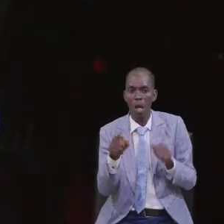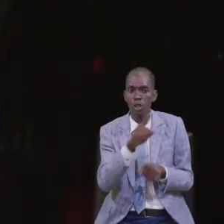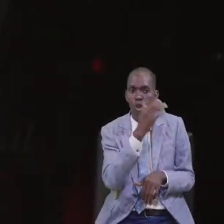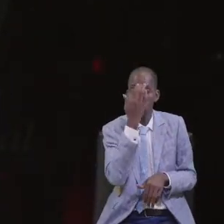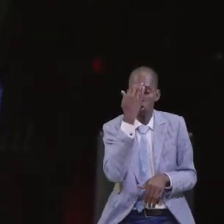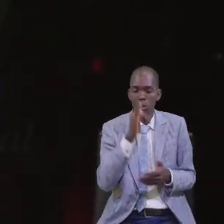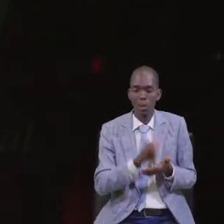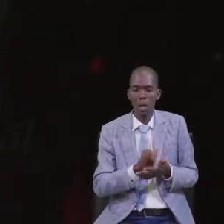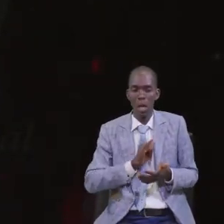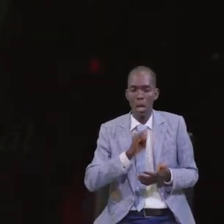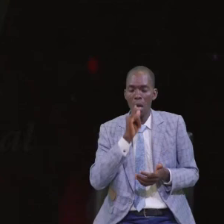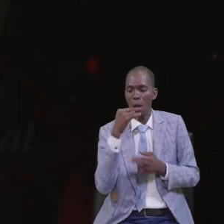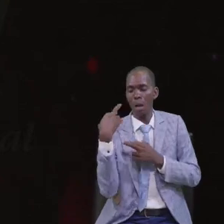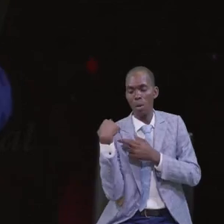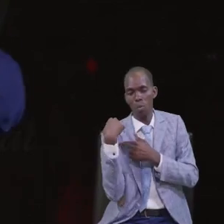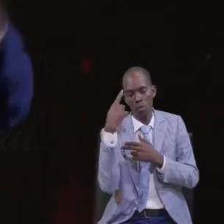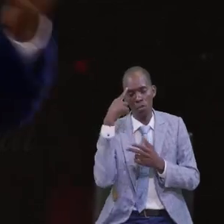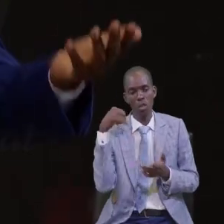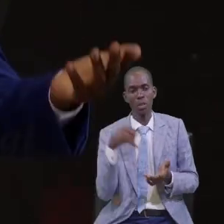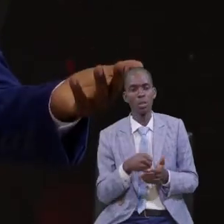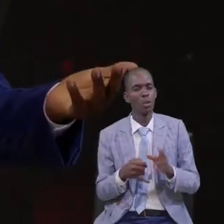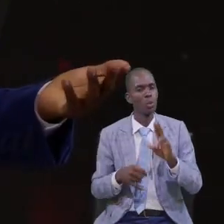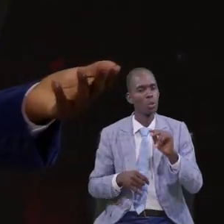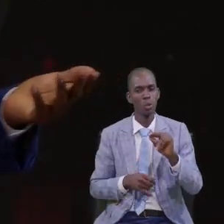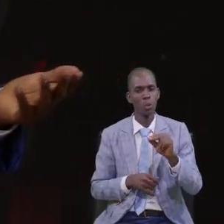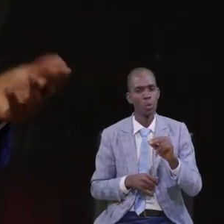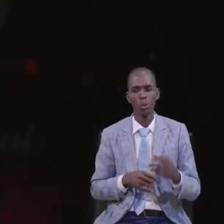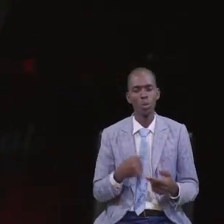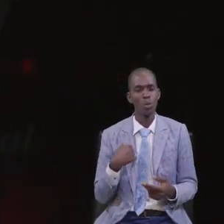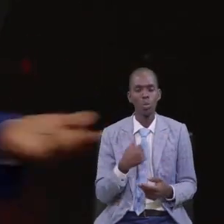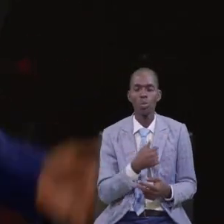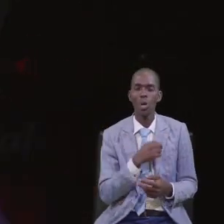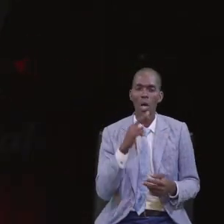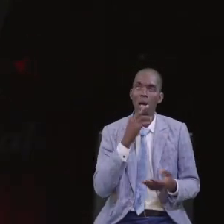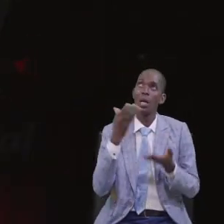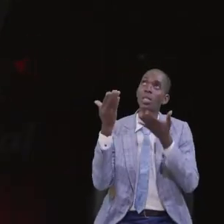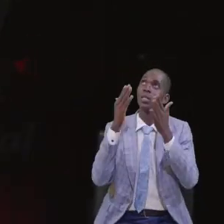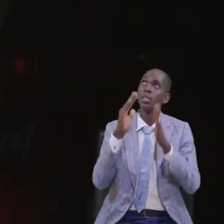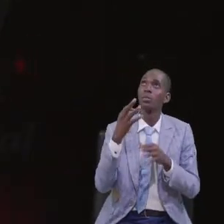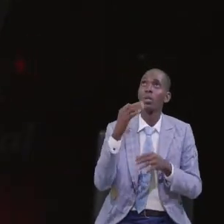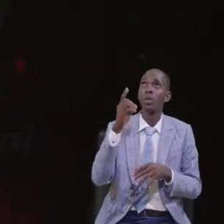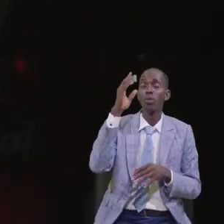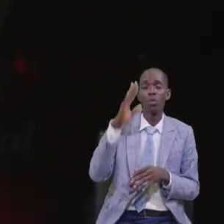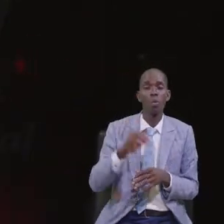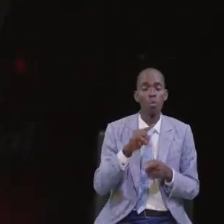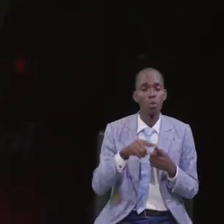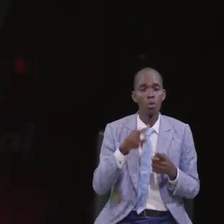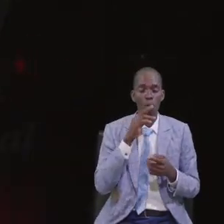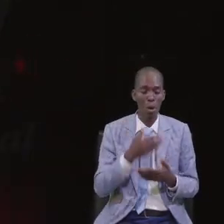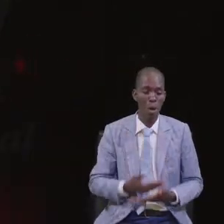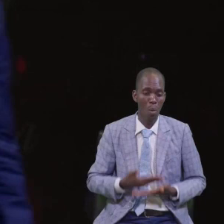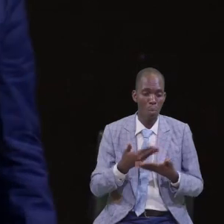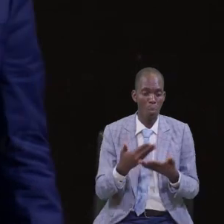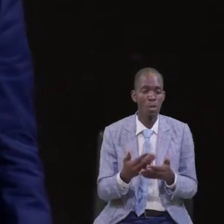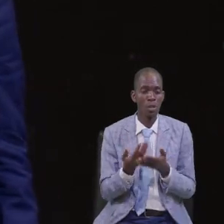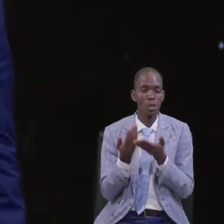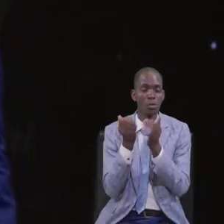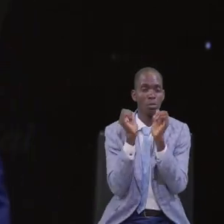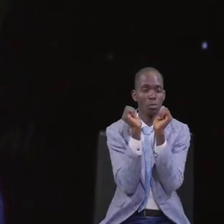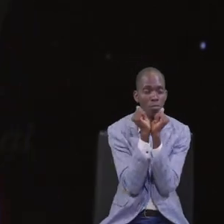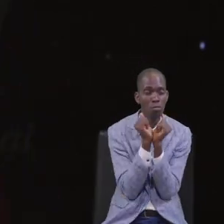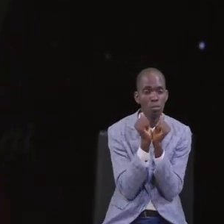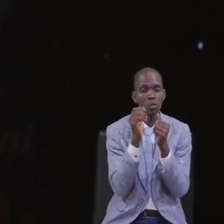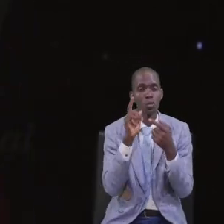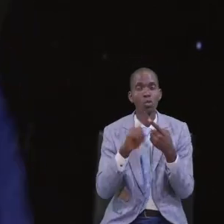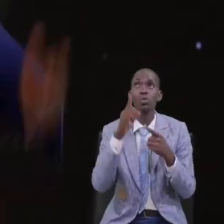I'm striking them. When we're servants of God and when we're born slaves of the Lord, he told us to